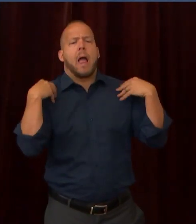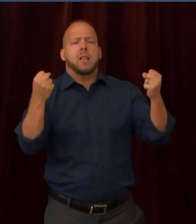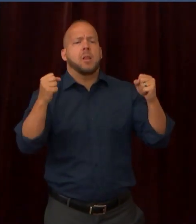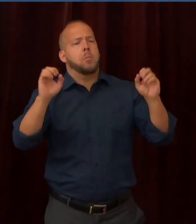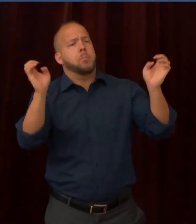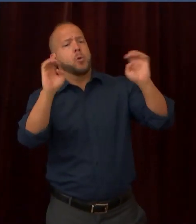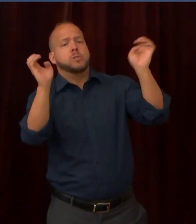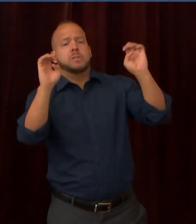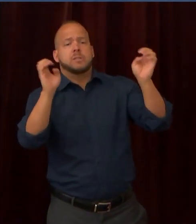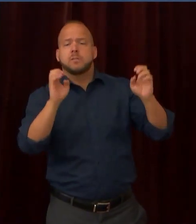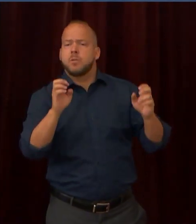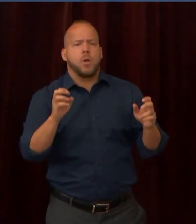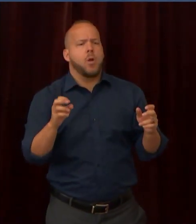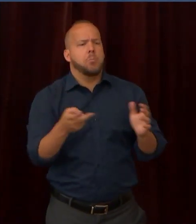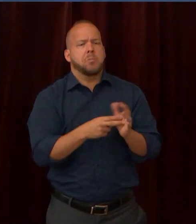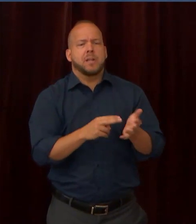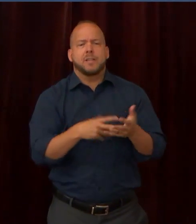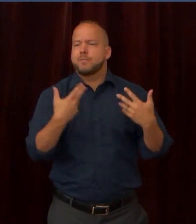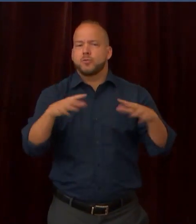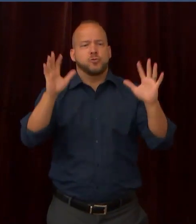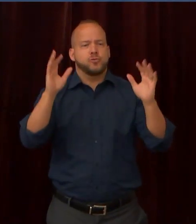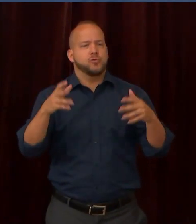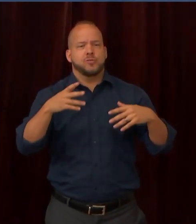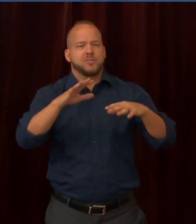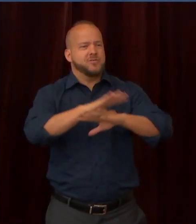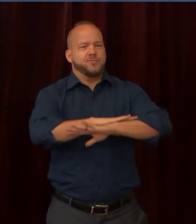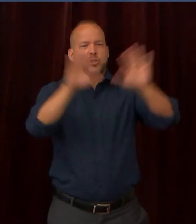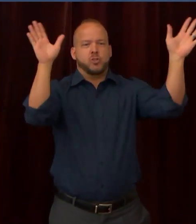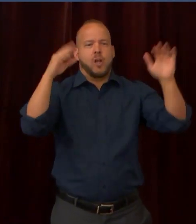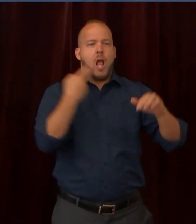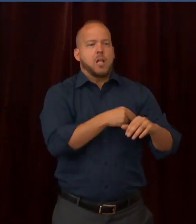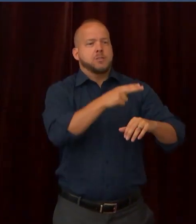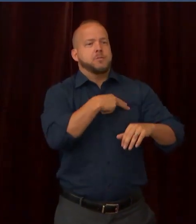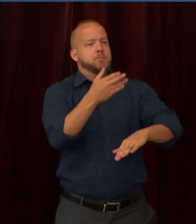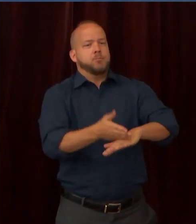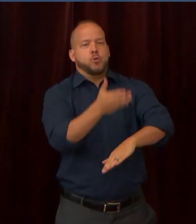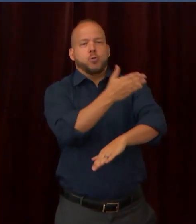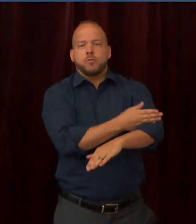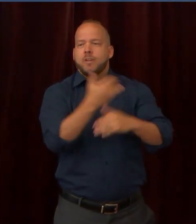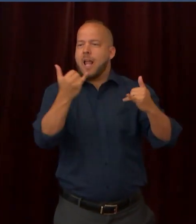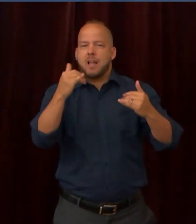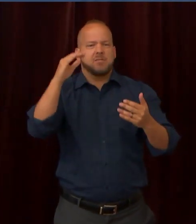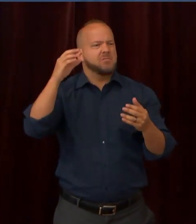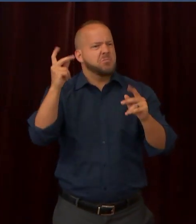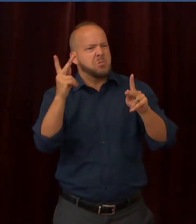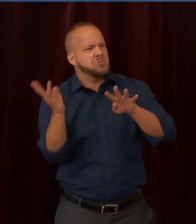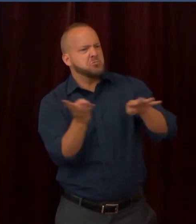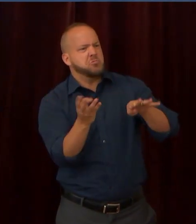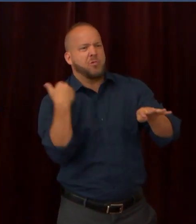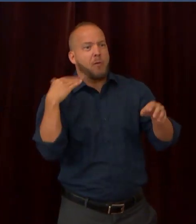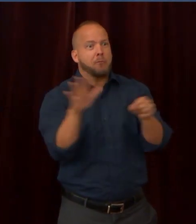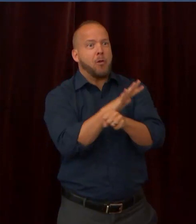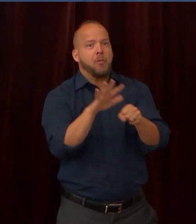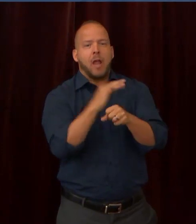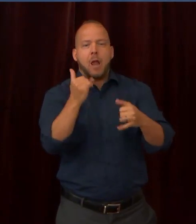right now. So can you answer, is there still a public health emergency? And if so, what is it?